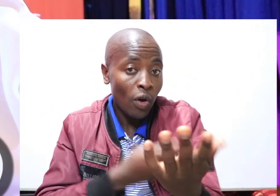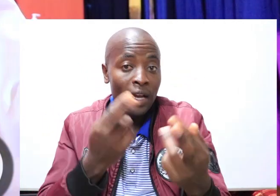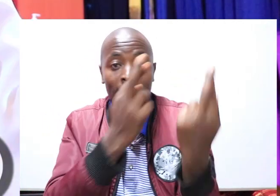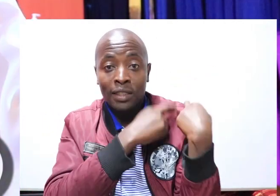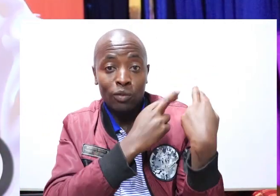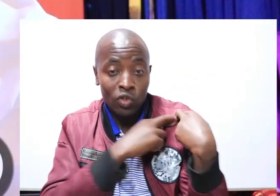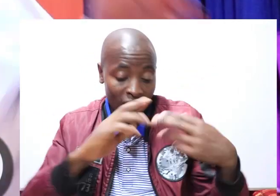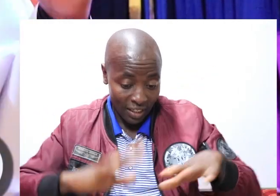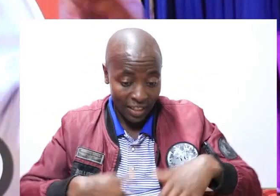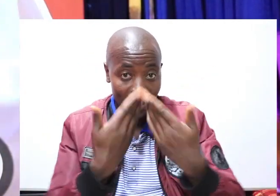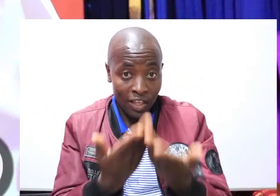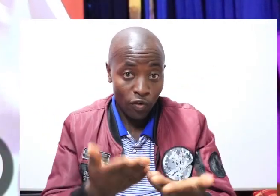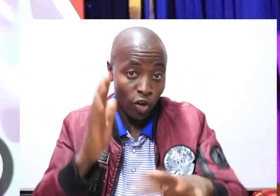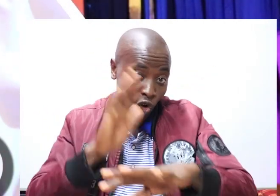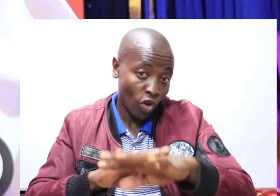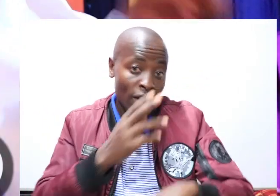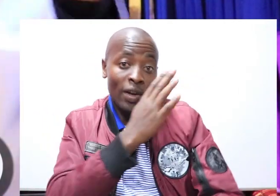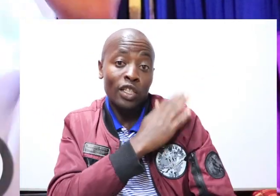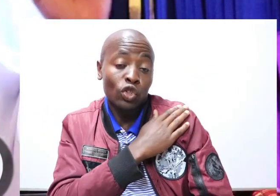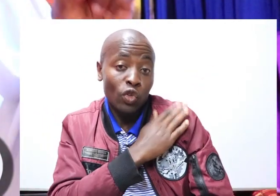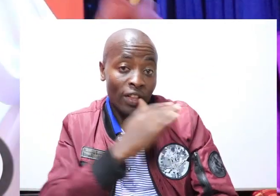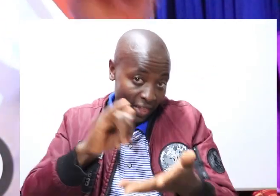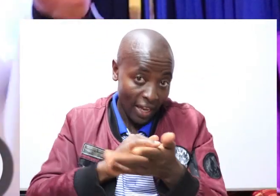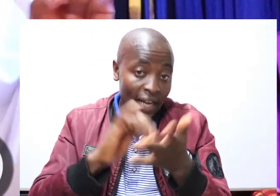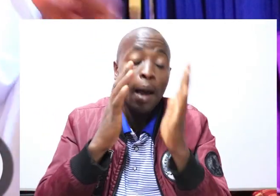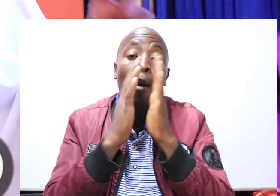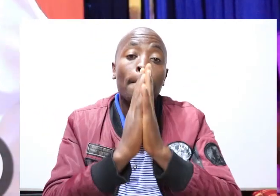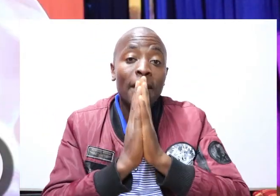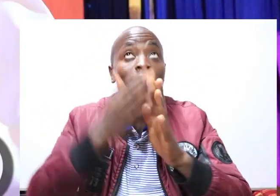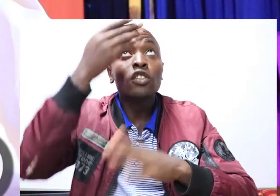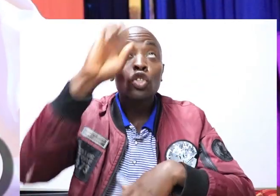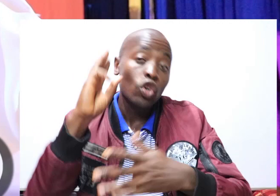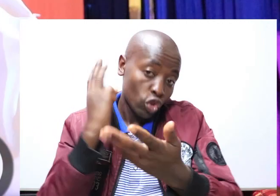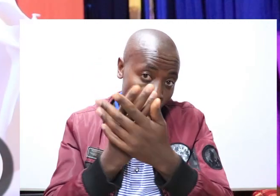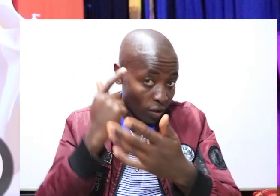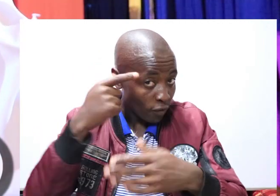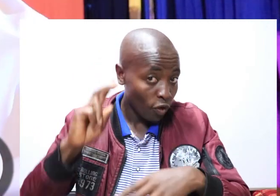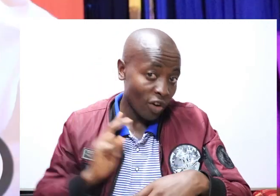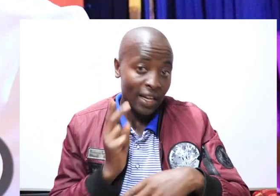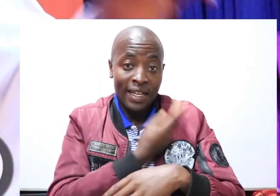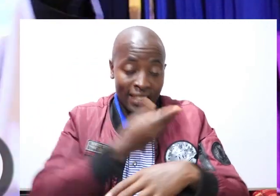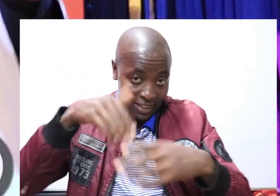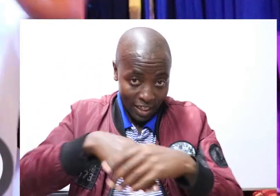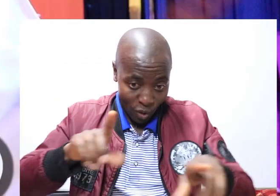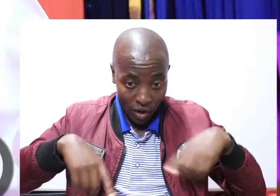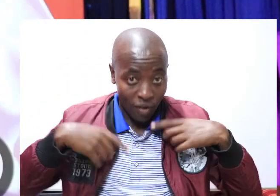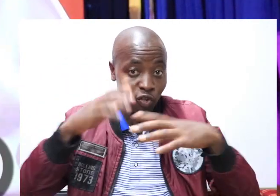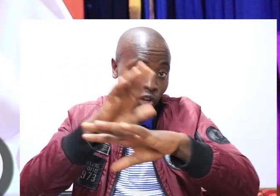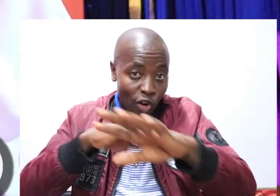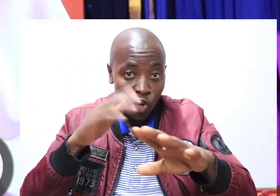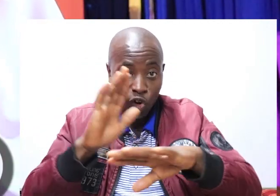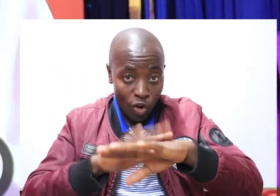responsibility given upon our shoulders. That intercession is God's will for us in our lives, that we may call upon